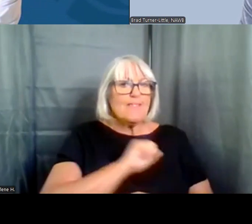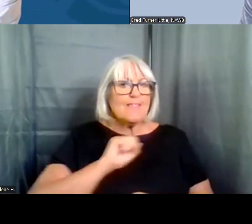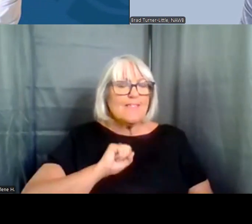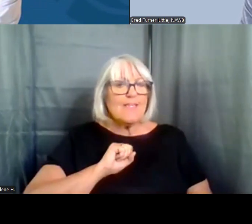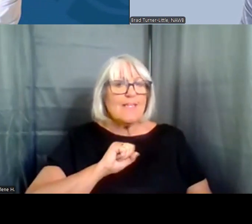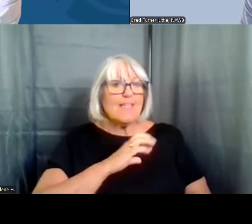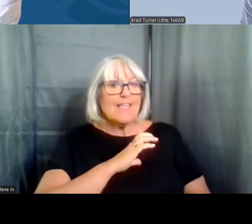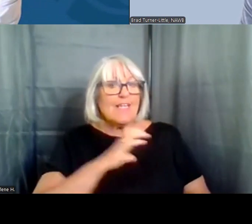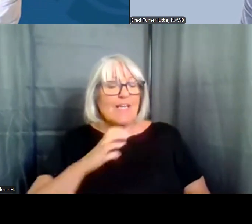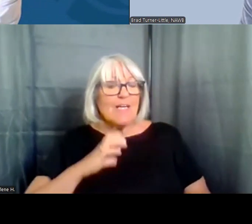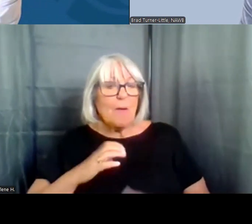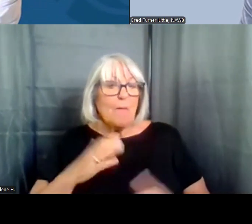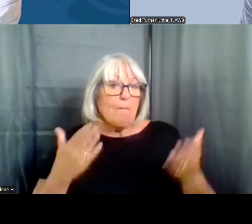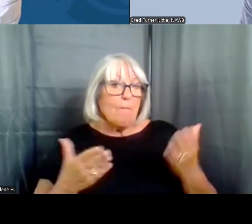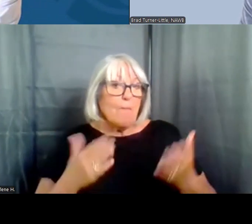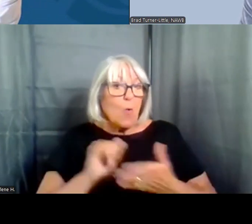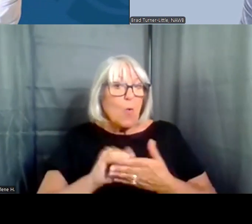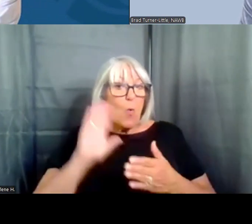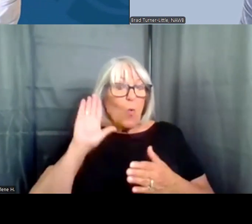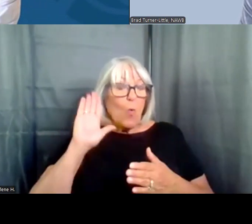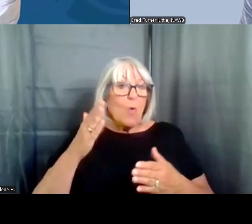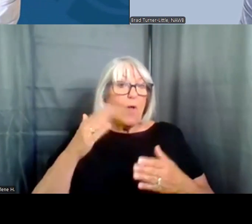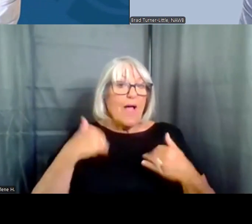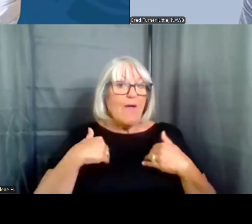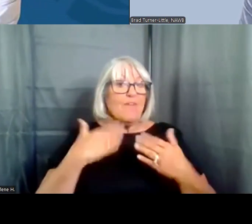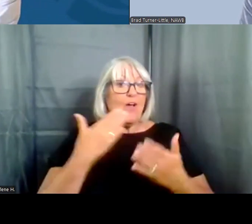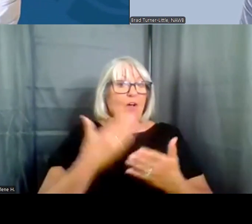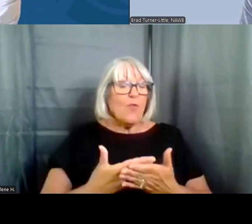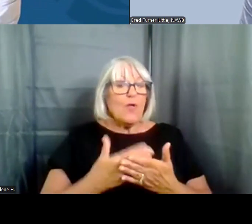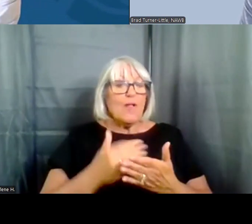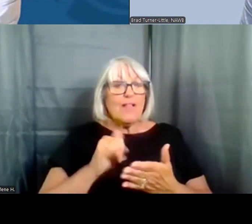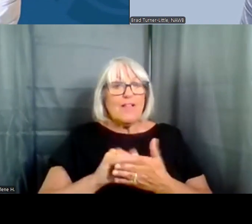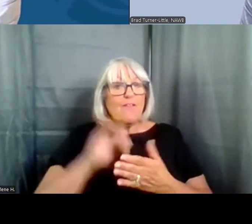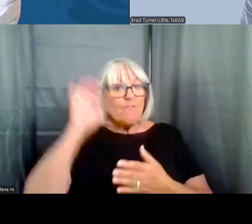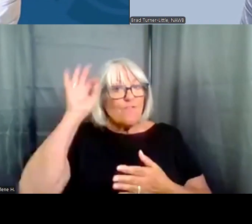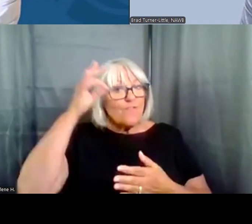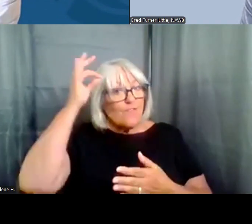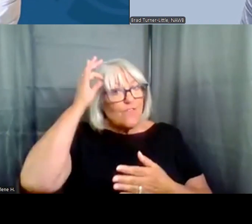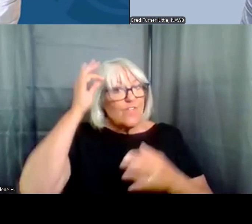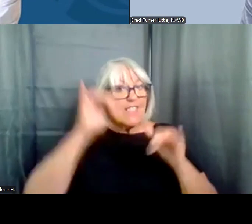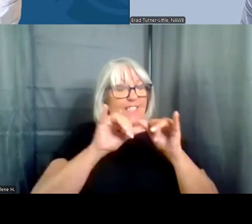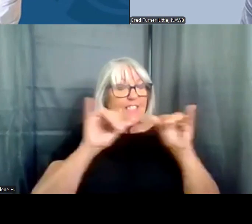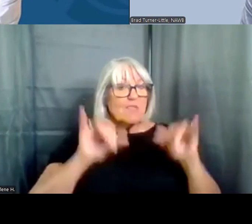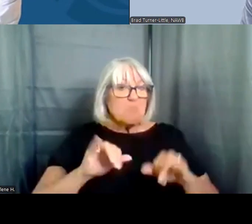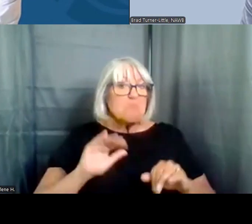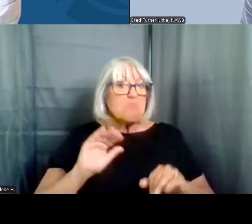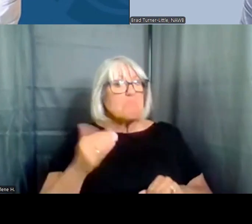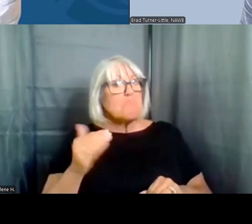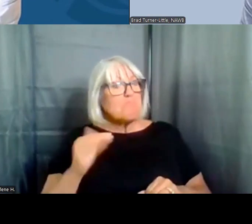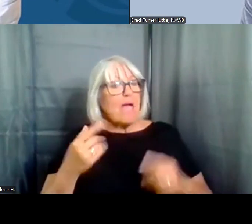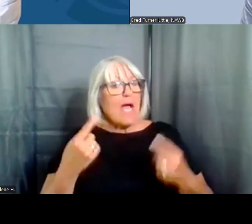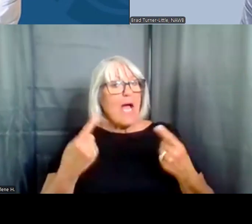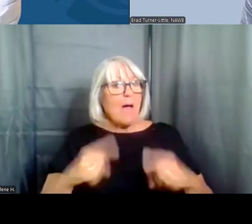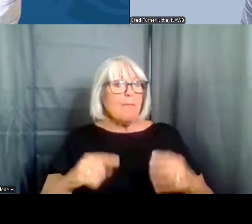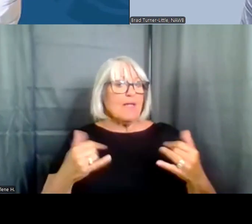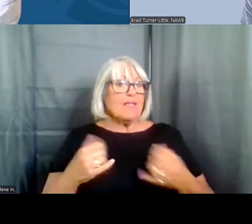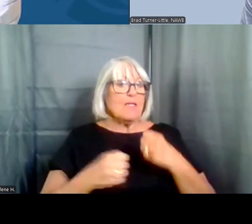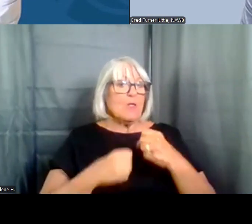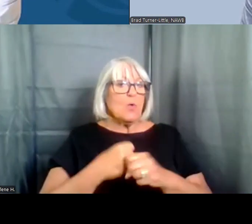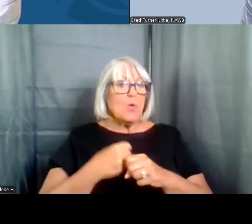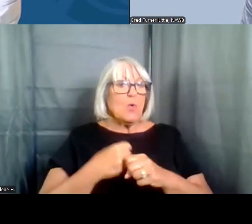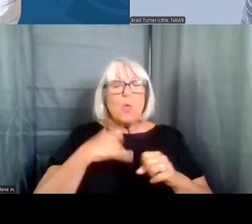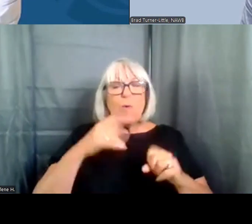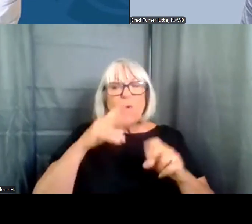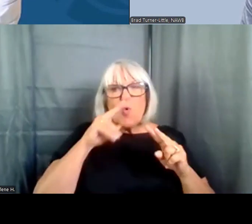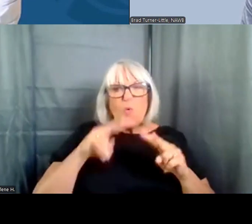to reauthorize the federal system is very strong and likely this year. So if you're not watching that movement,